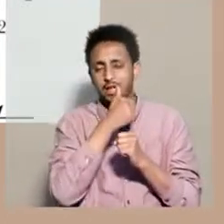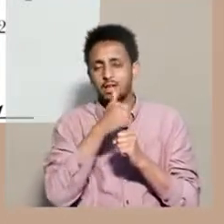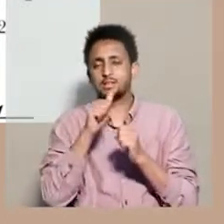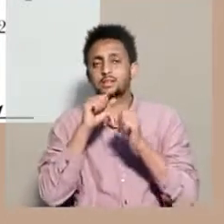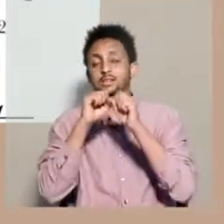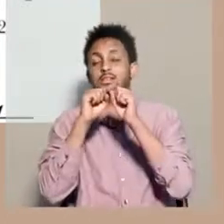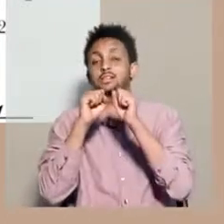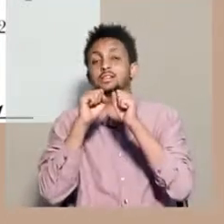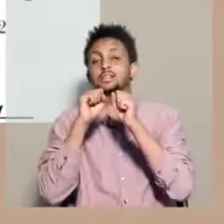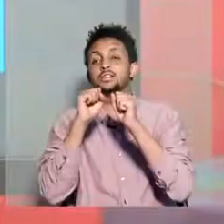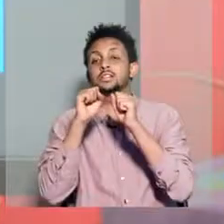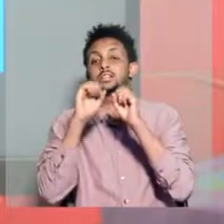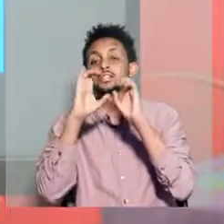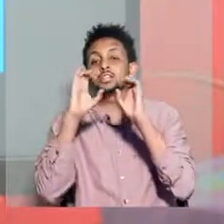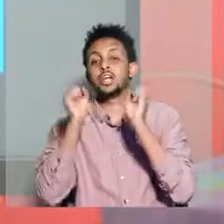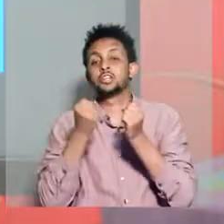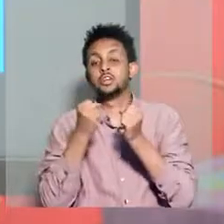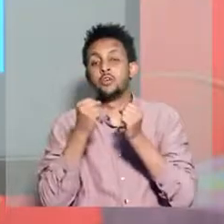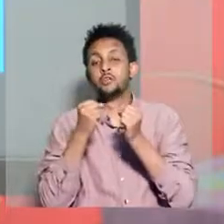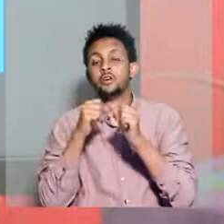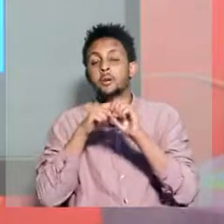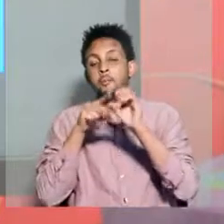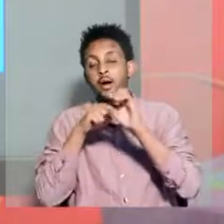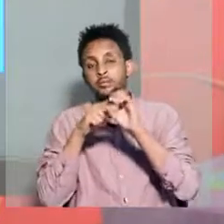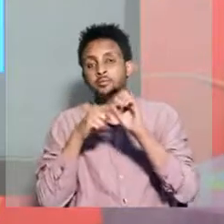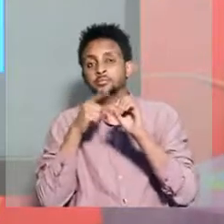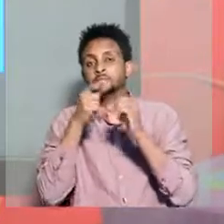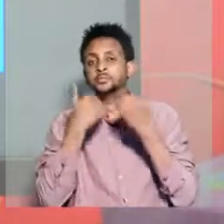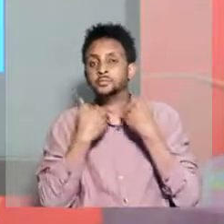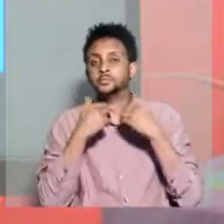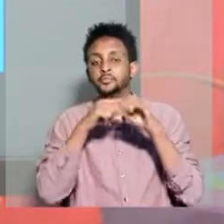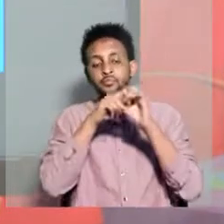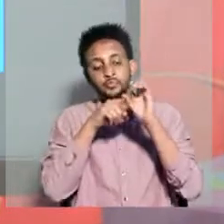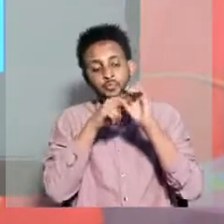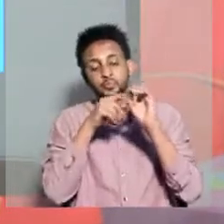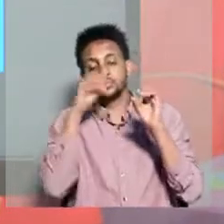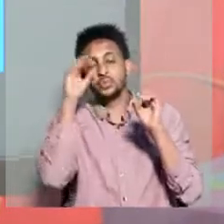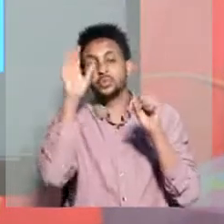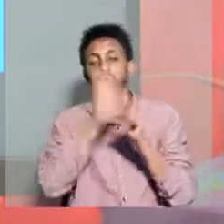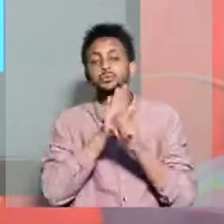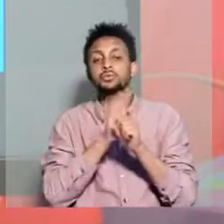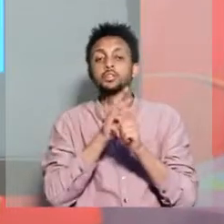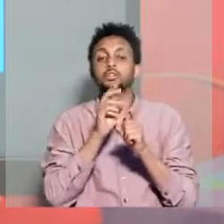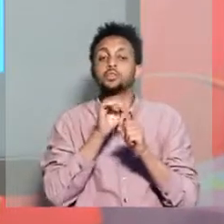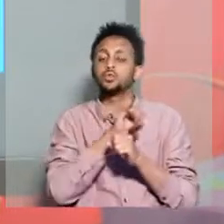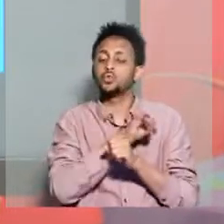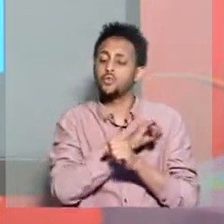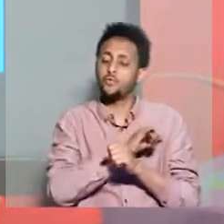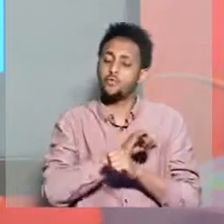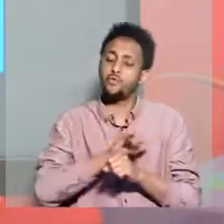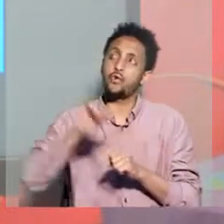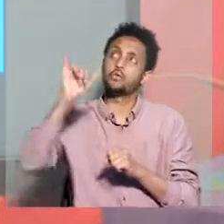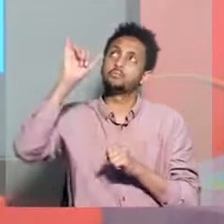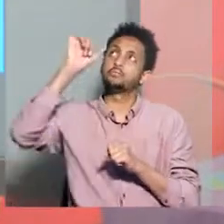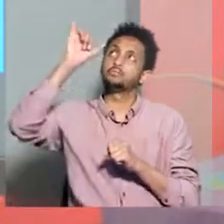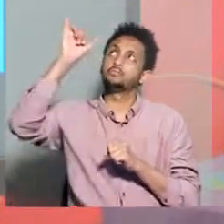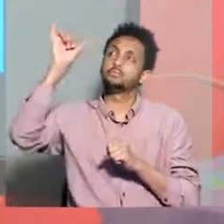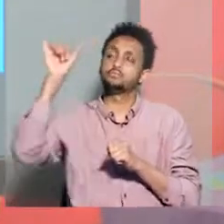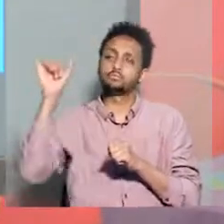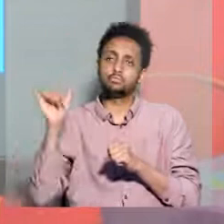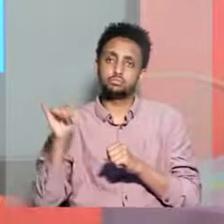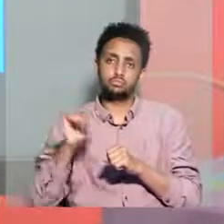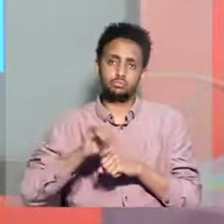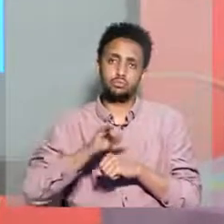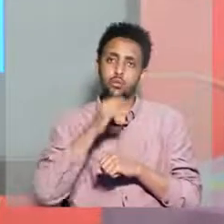section of the pipe. Here if you have a pipe which contains a uniform or laminar flow of fluids through